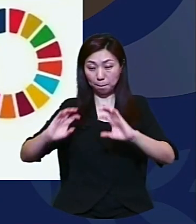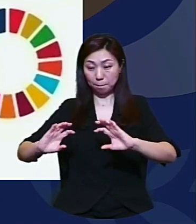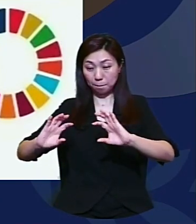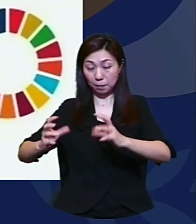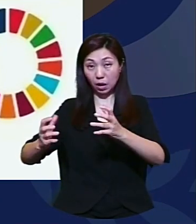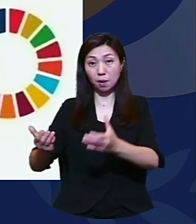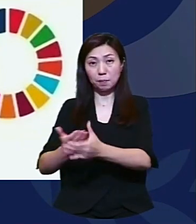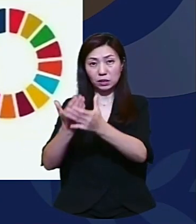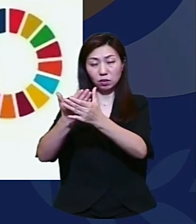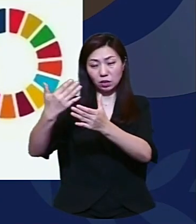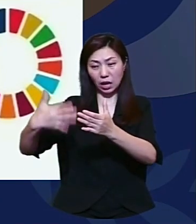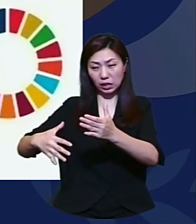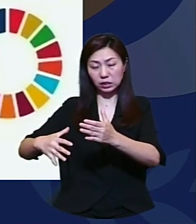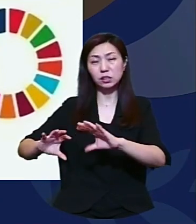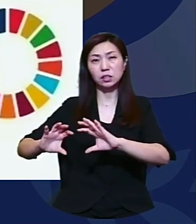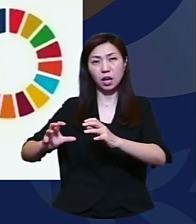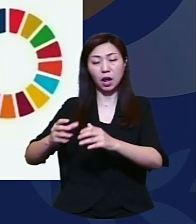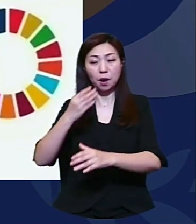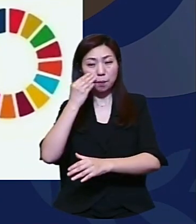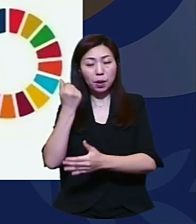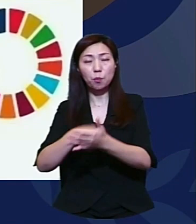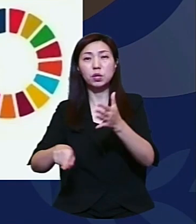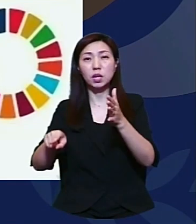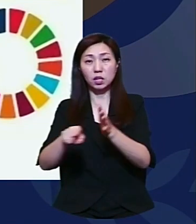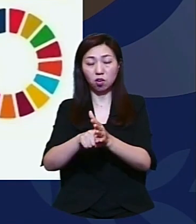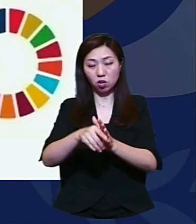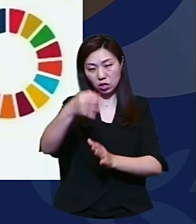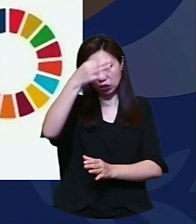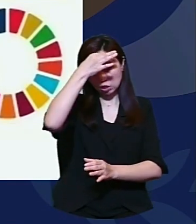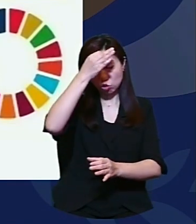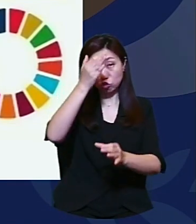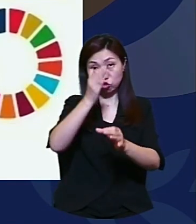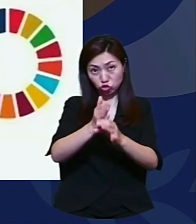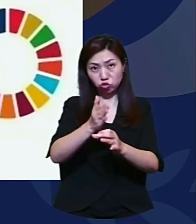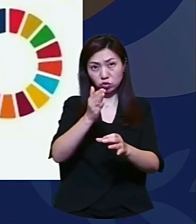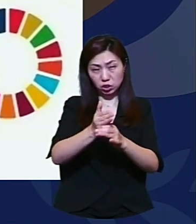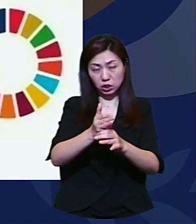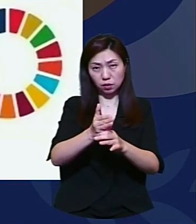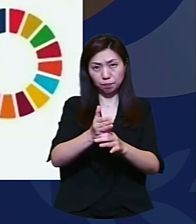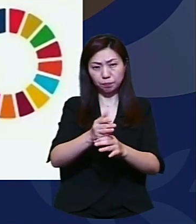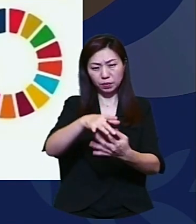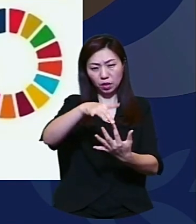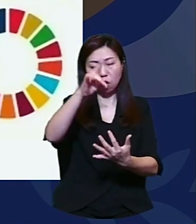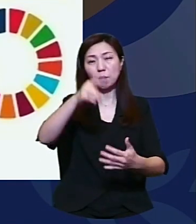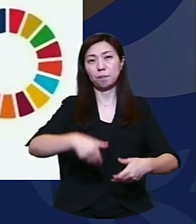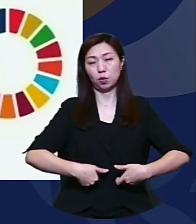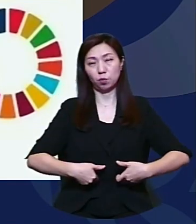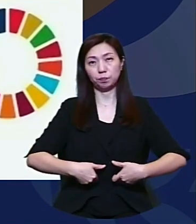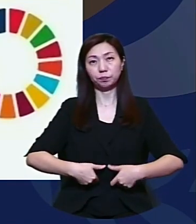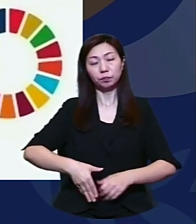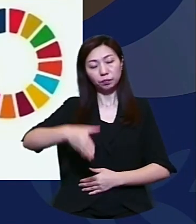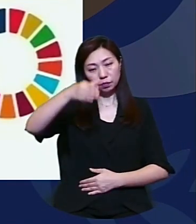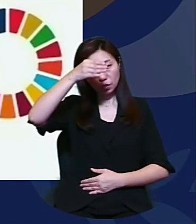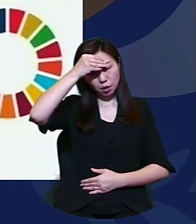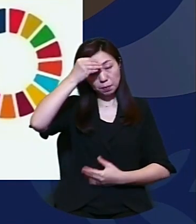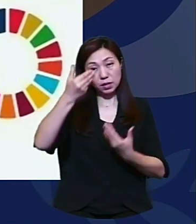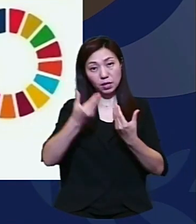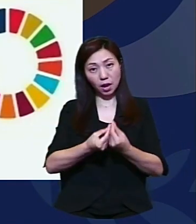allow operators to employ newer technologies that may be better adapted to developing world